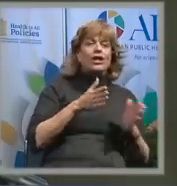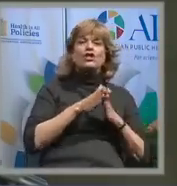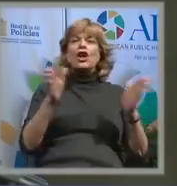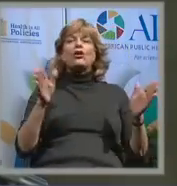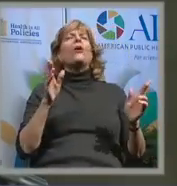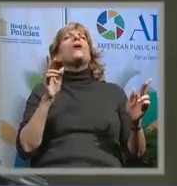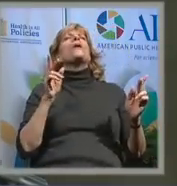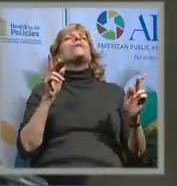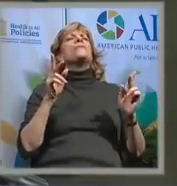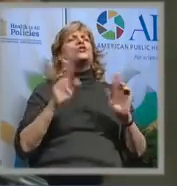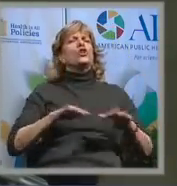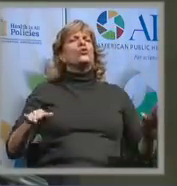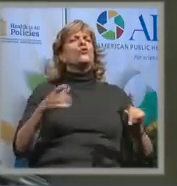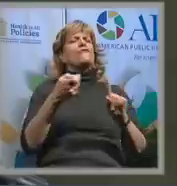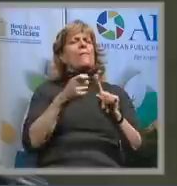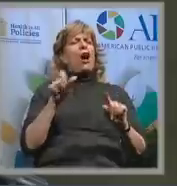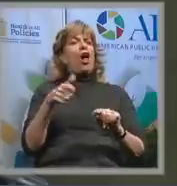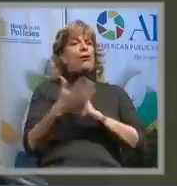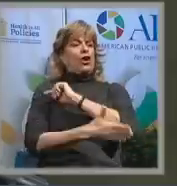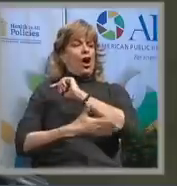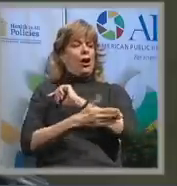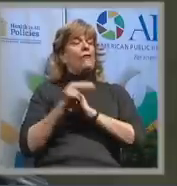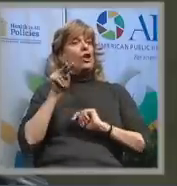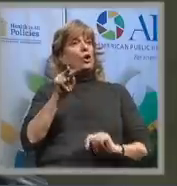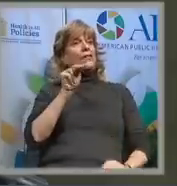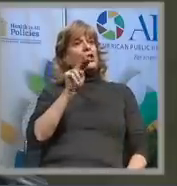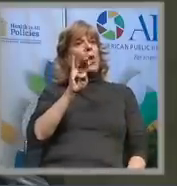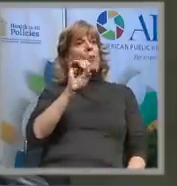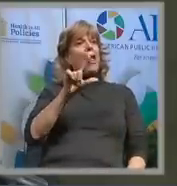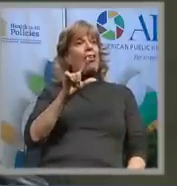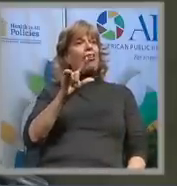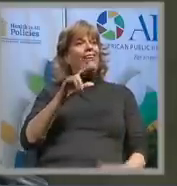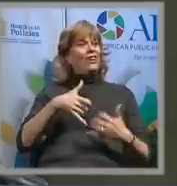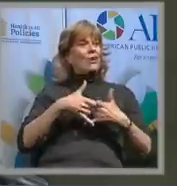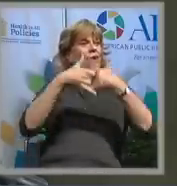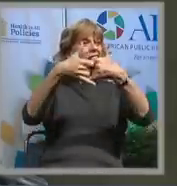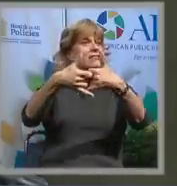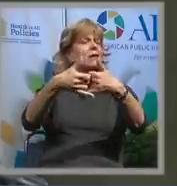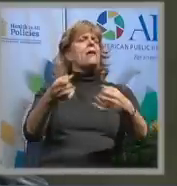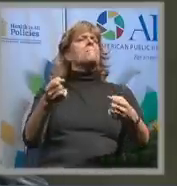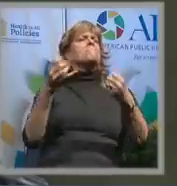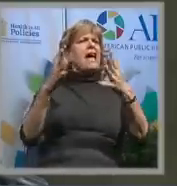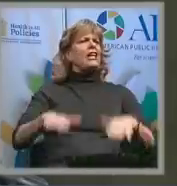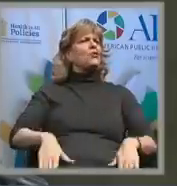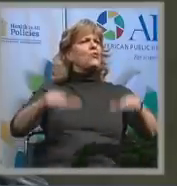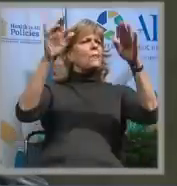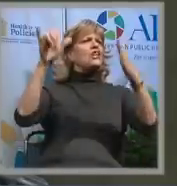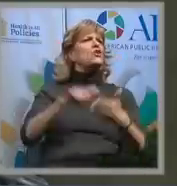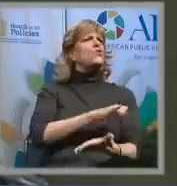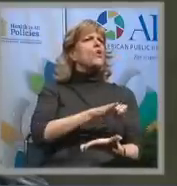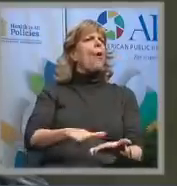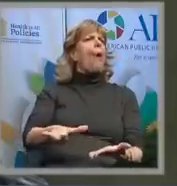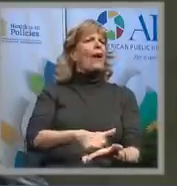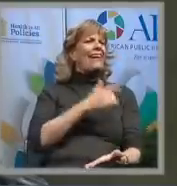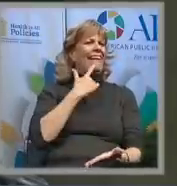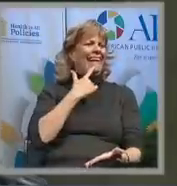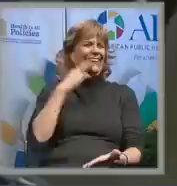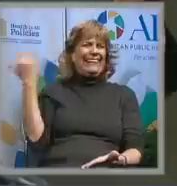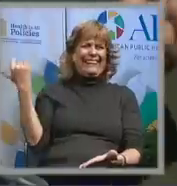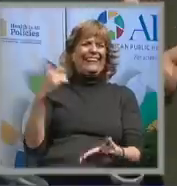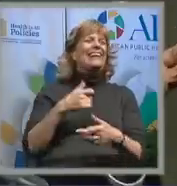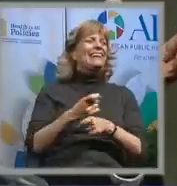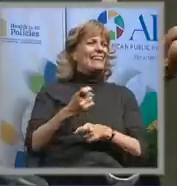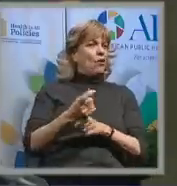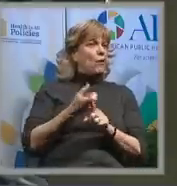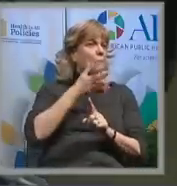students who've come from other countries, if you look at the Nobel laureates, you will see many of them grew up in New York, in the 20th century from